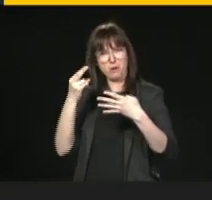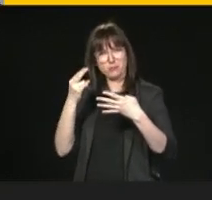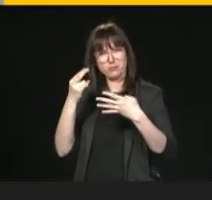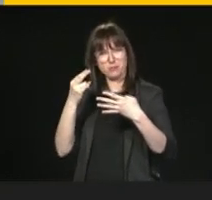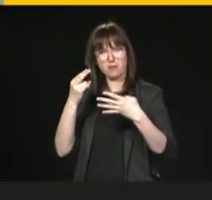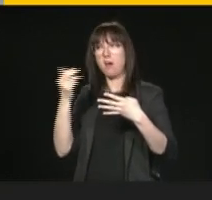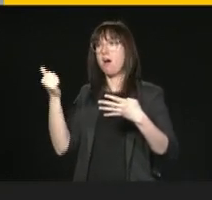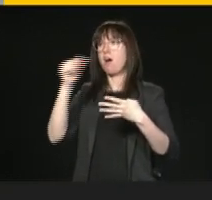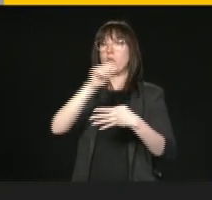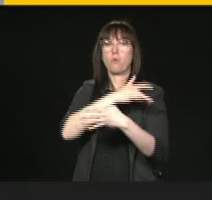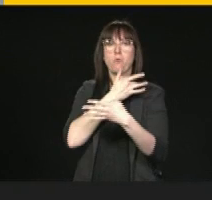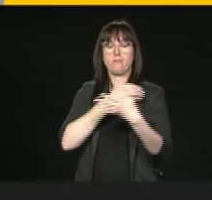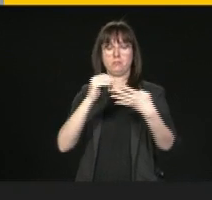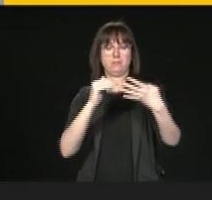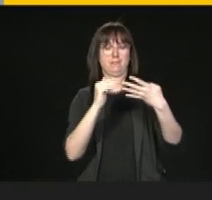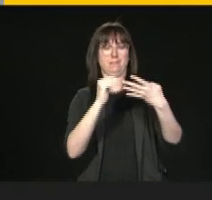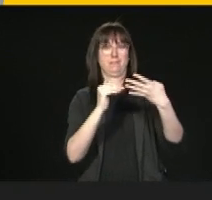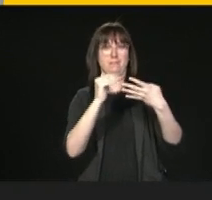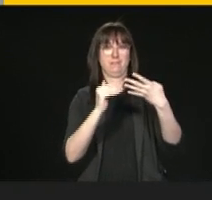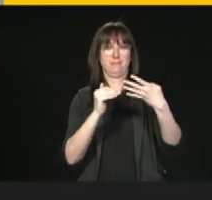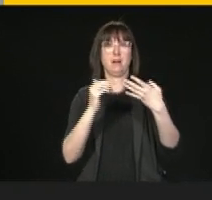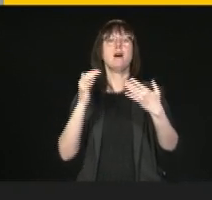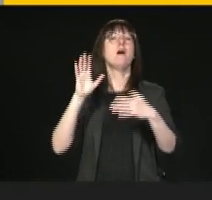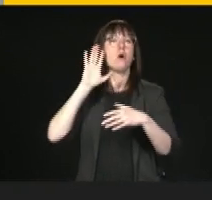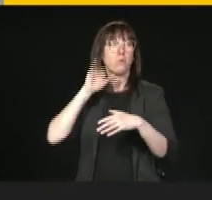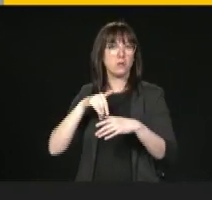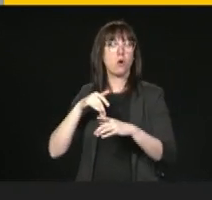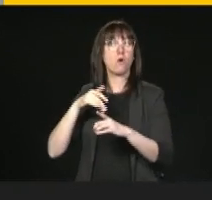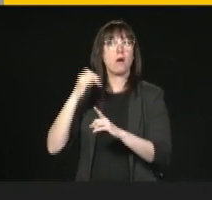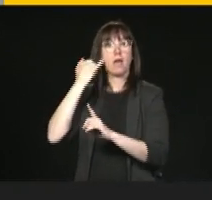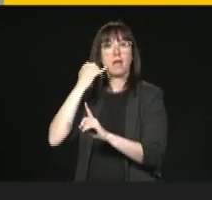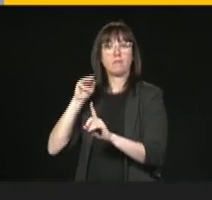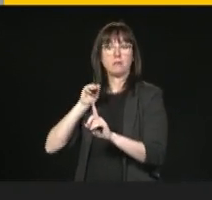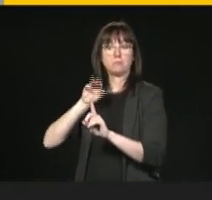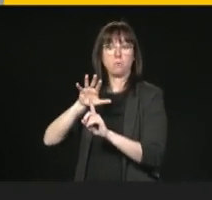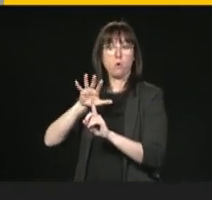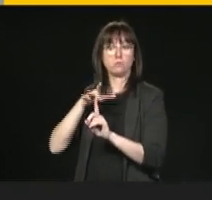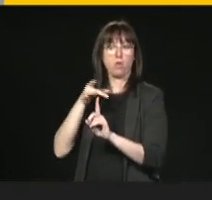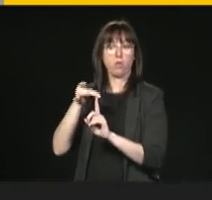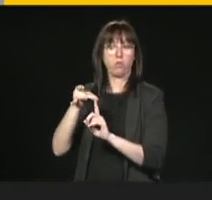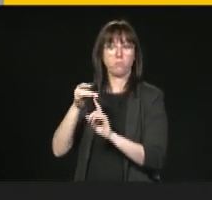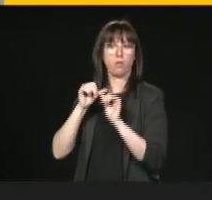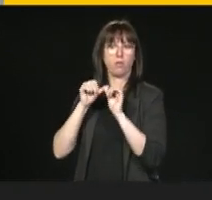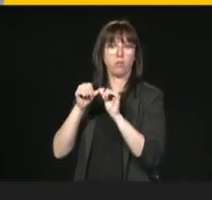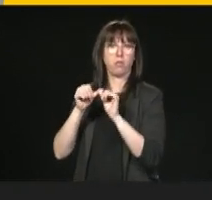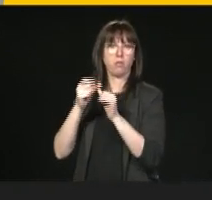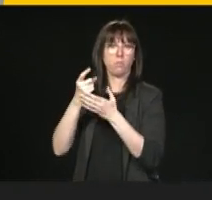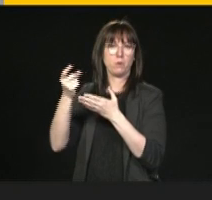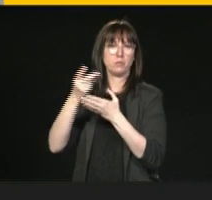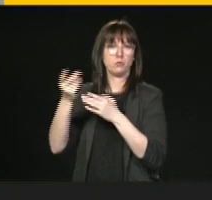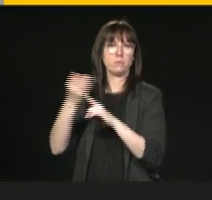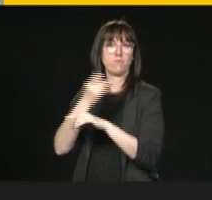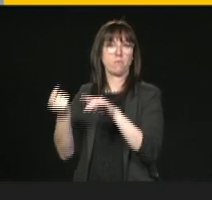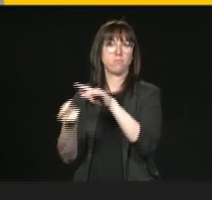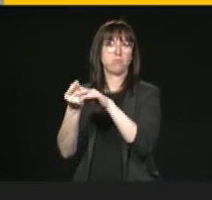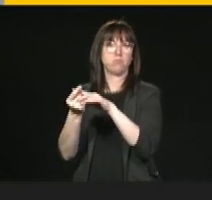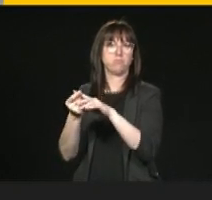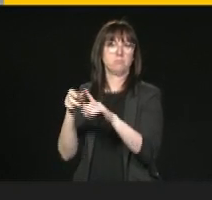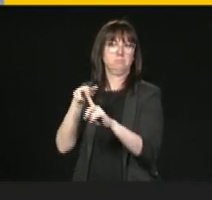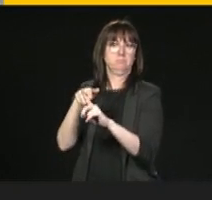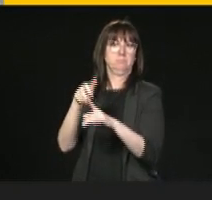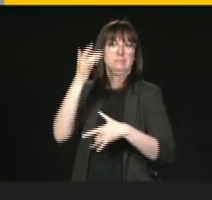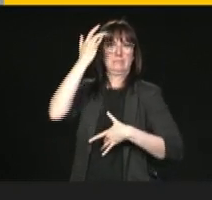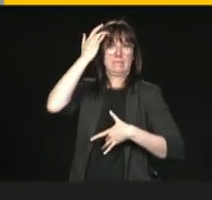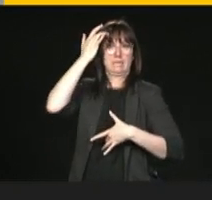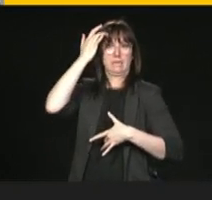delay in terms of, people having been exposed, and then now we're getting the results of people who become ill and get their test results. That's why